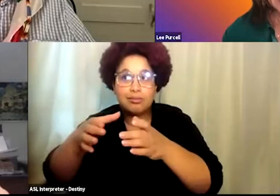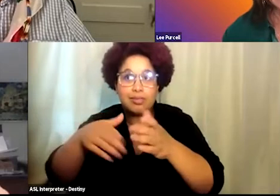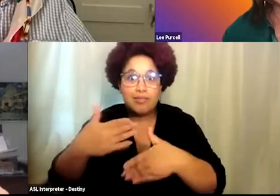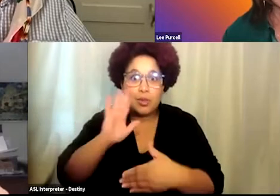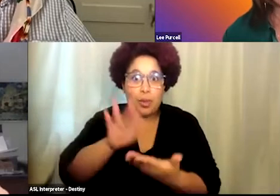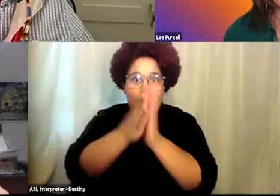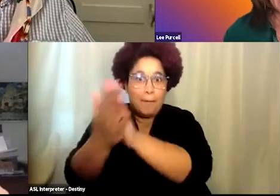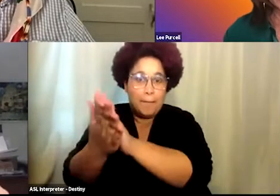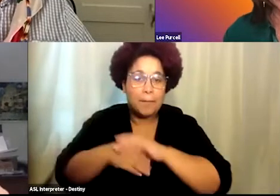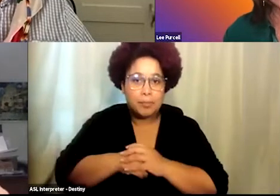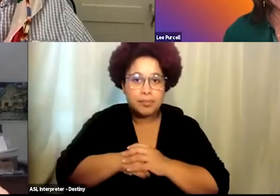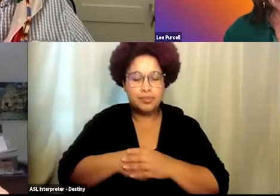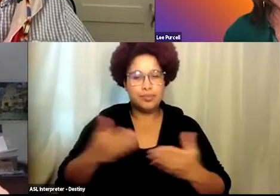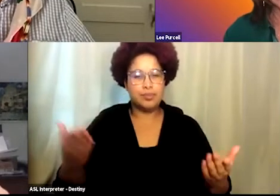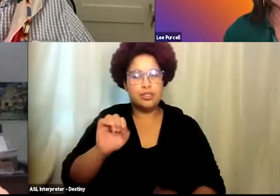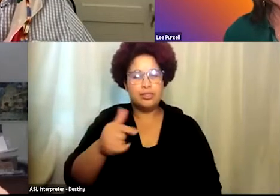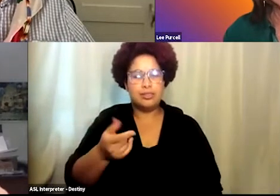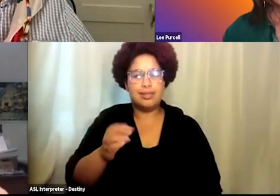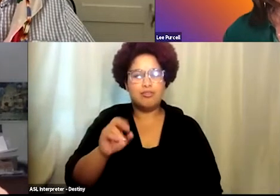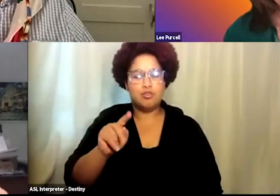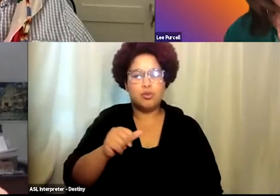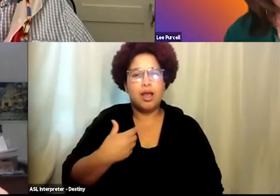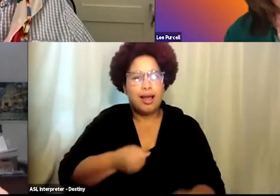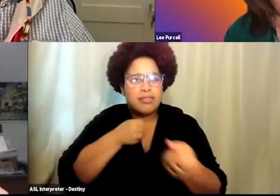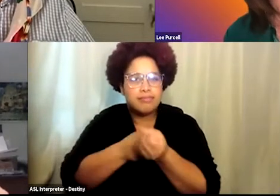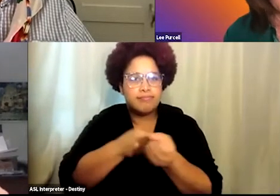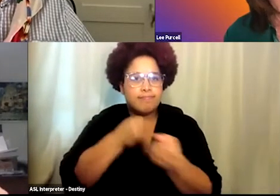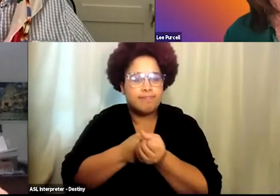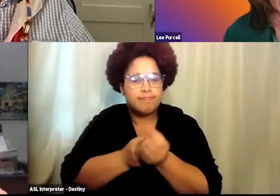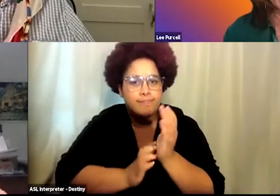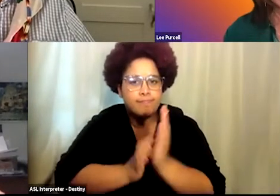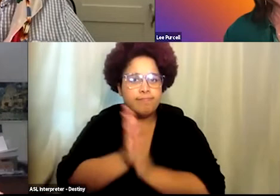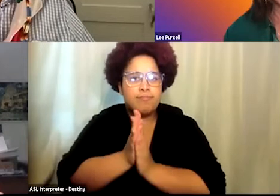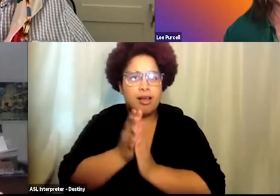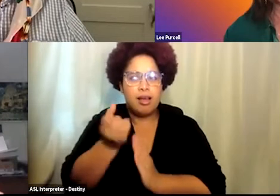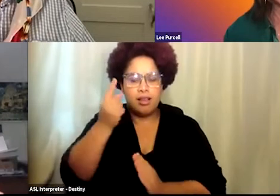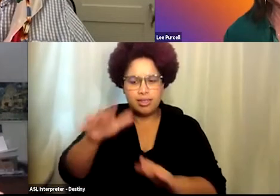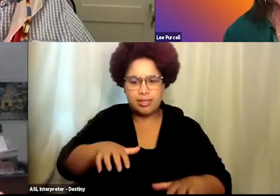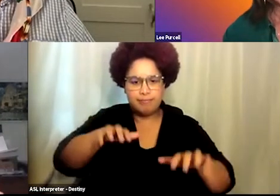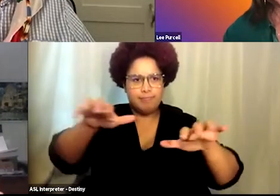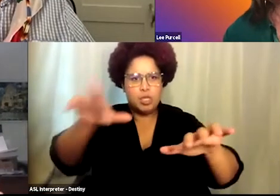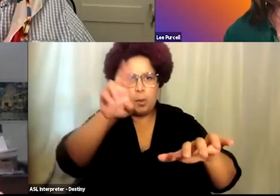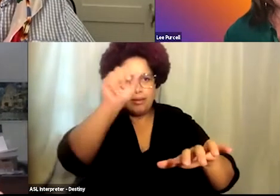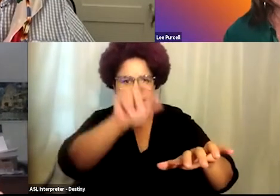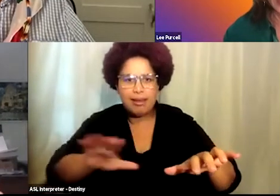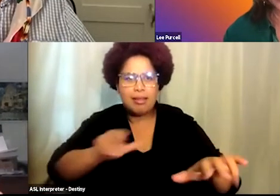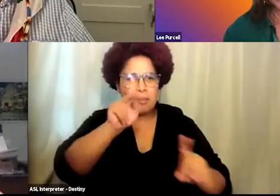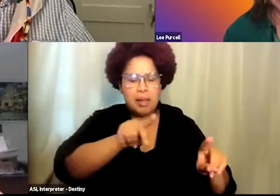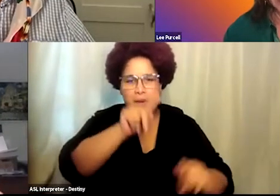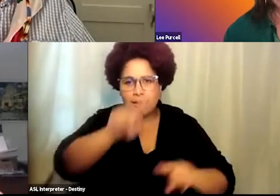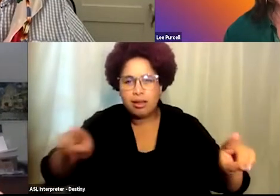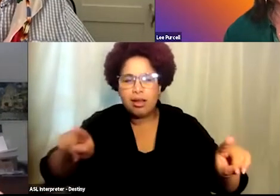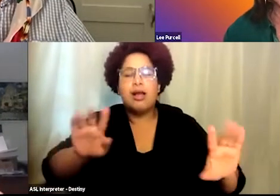We in SAG-AFTRA are passionate advocates, but keeping in mind the demographics of our nation, let's back